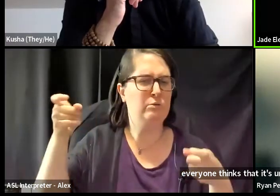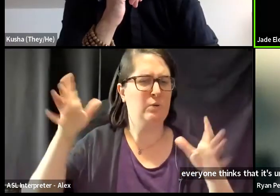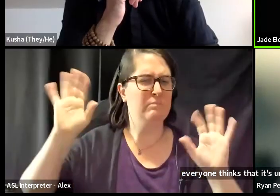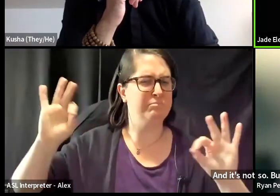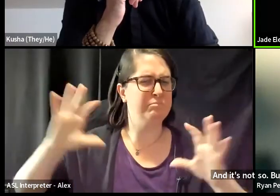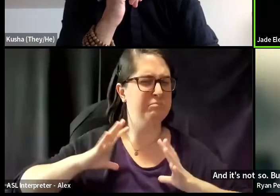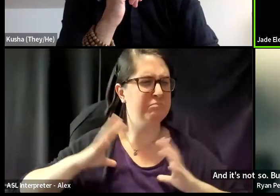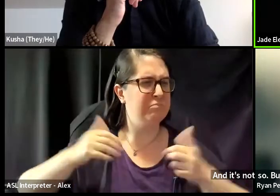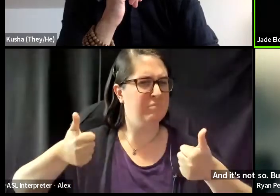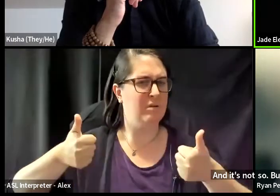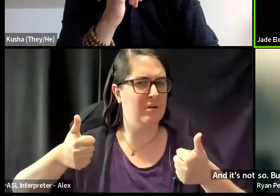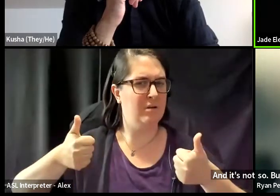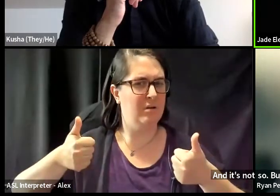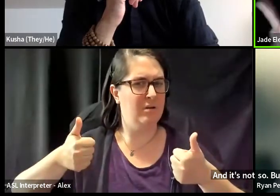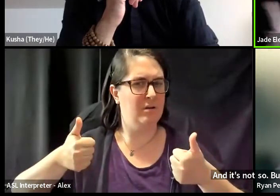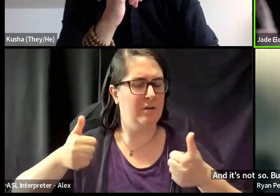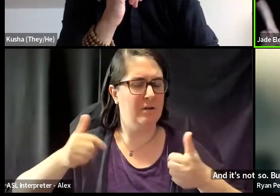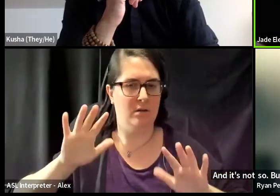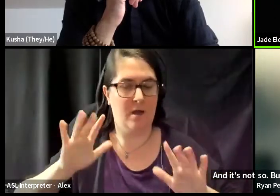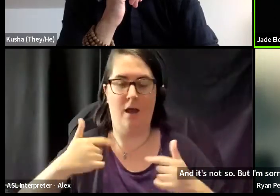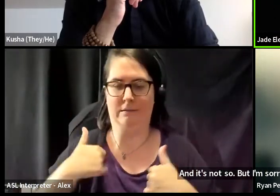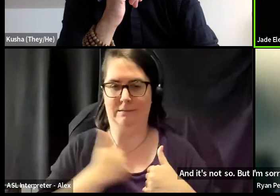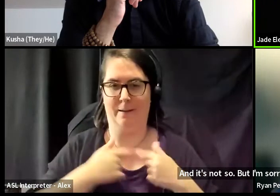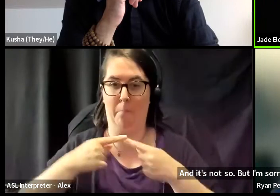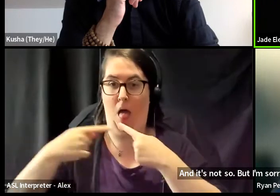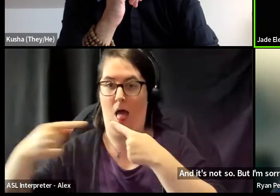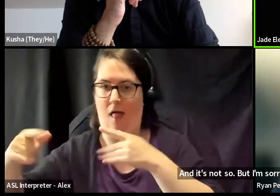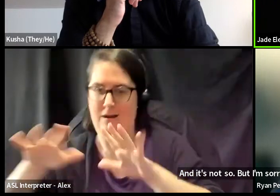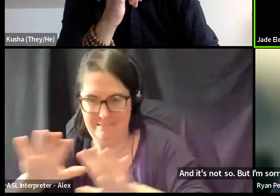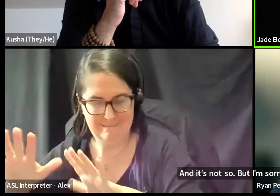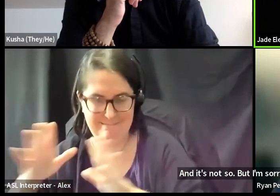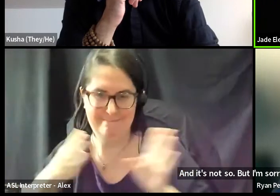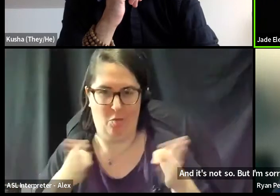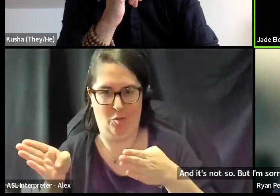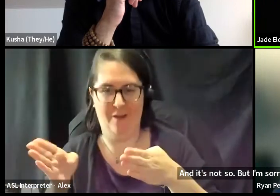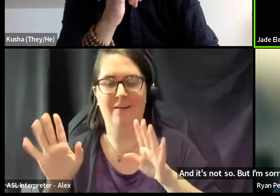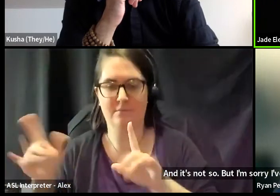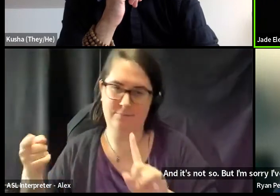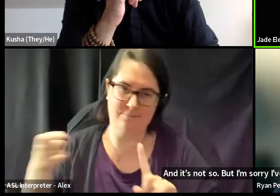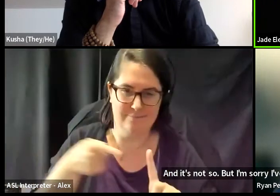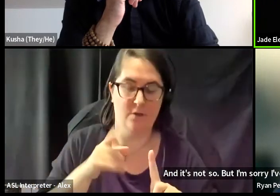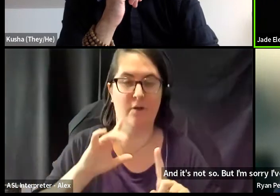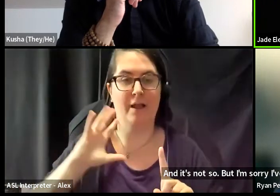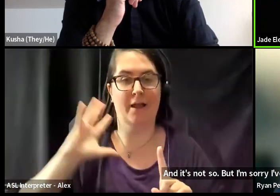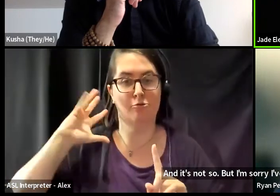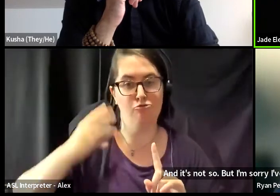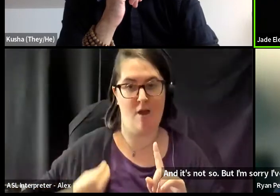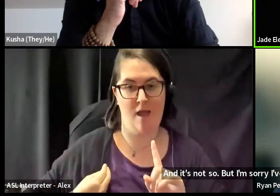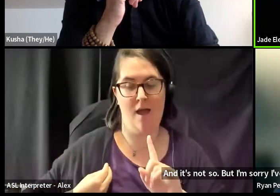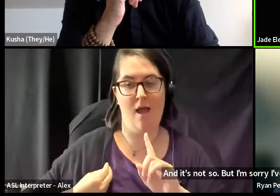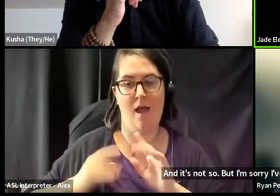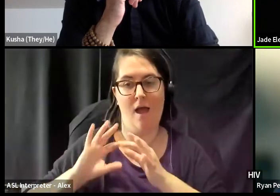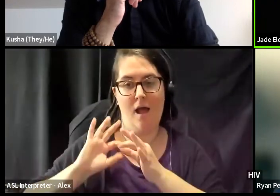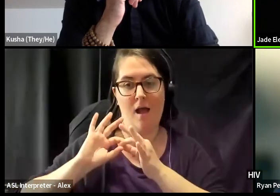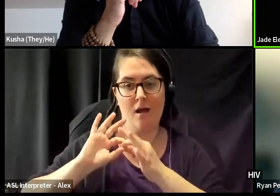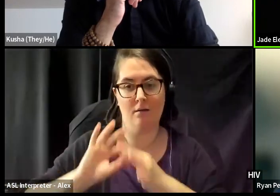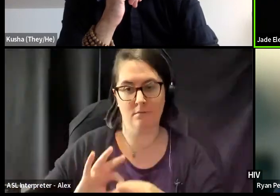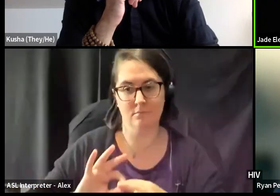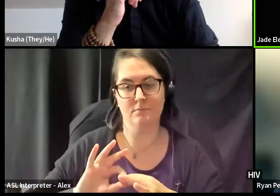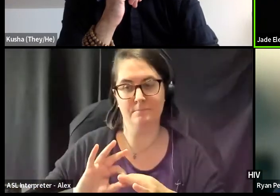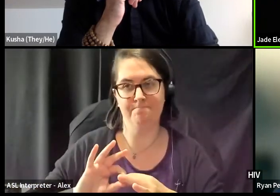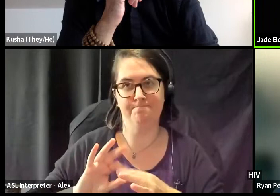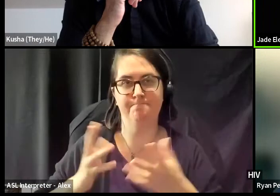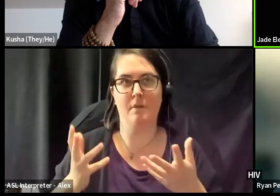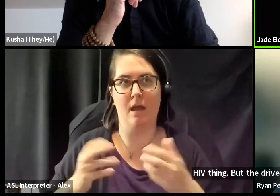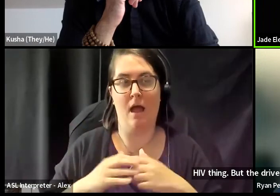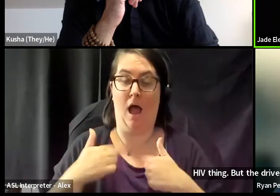I'm sorry, I've spiraled into the HIV thing. But the drag situation, I